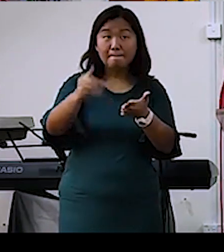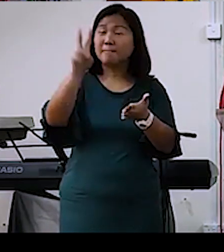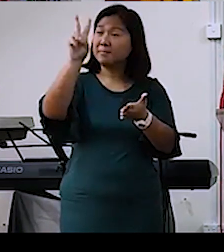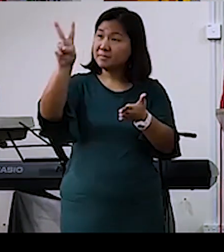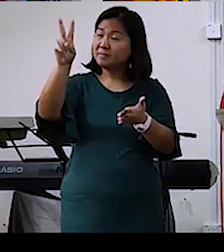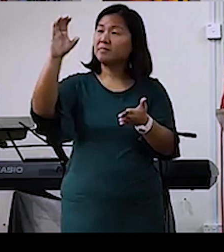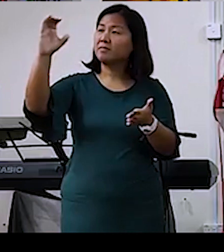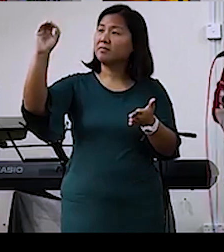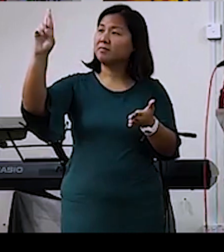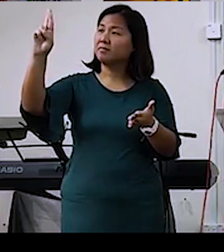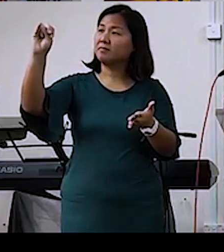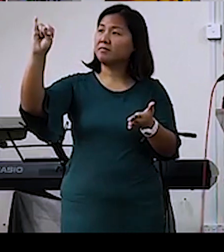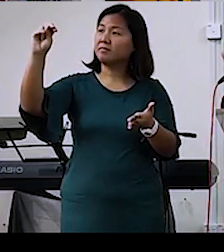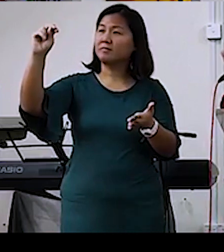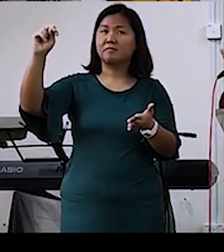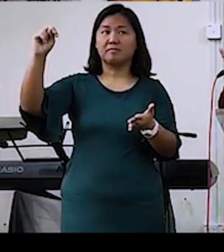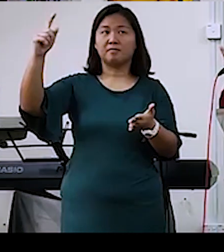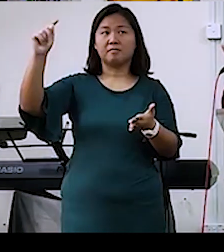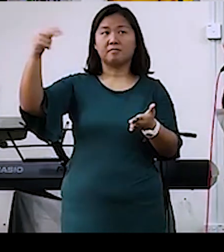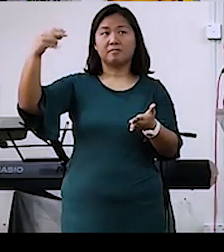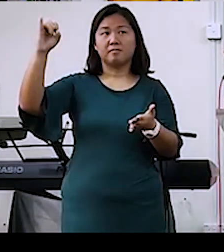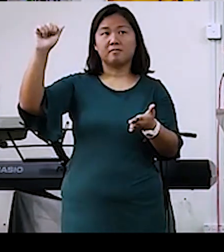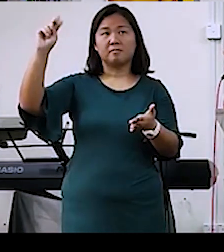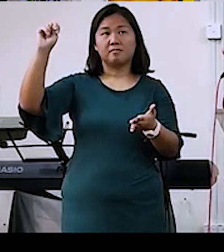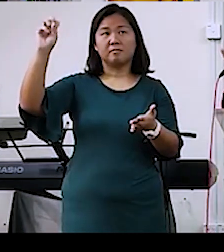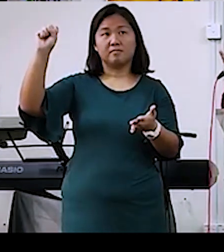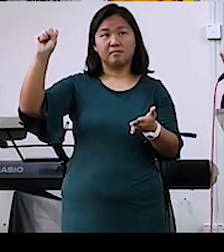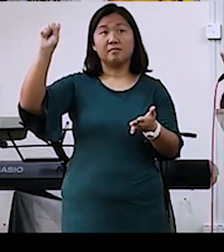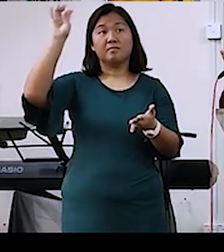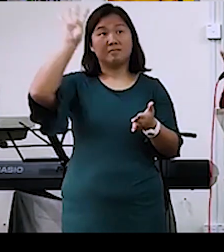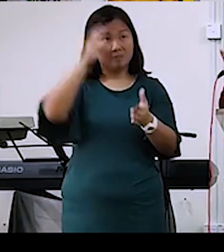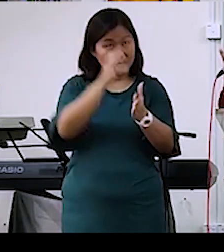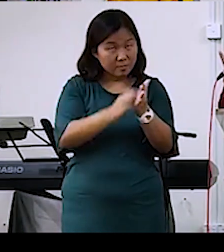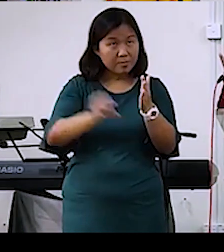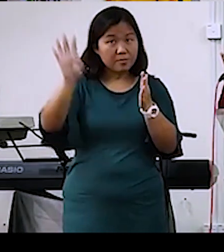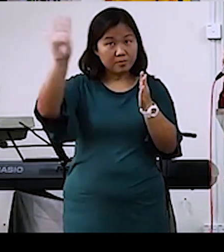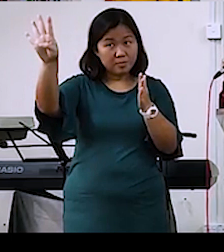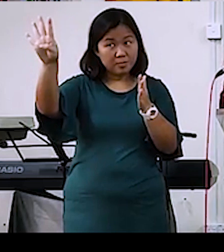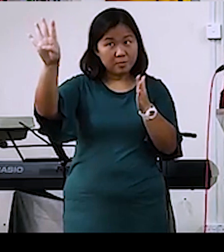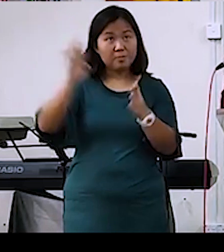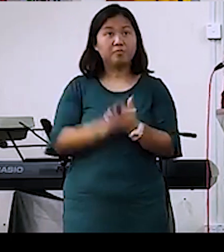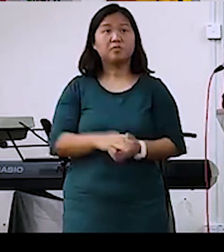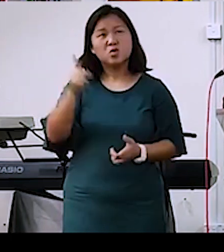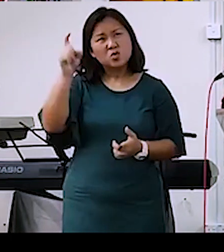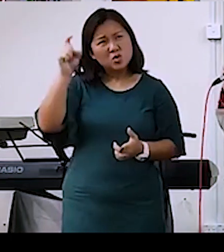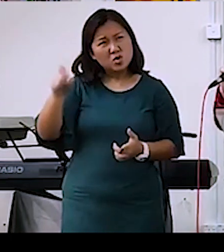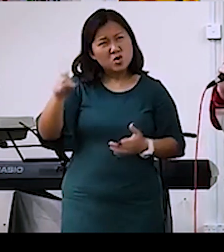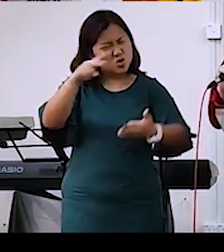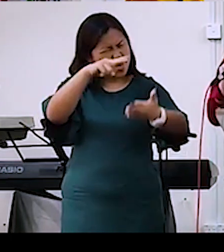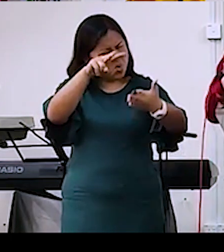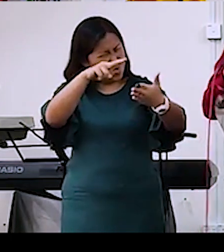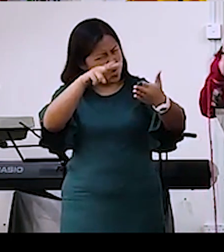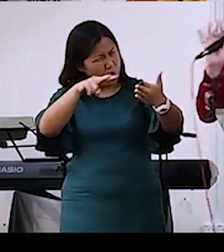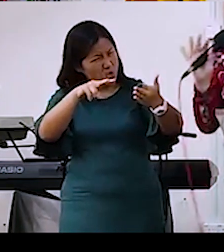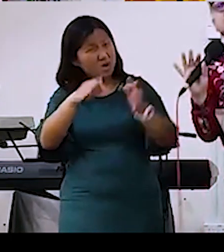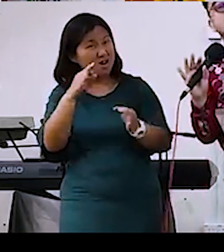chapter 4. And if you want to flow with what God is doing in this church, in this community, you've got to dive into the chapter of the week. You